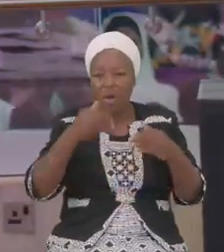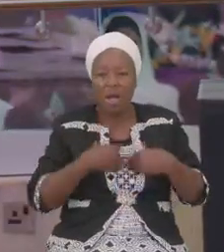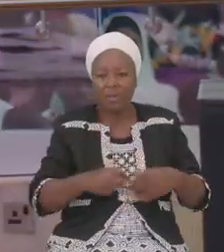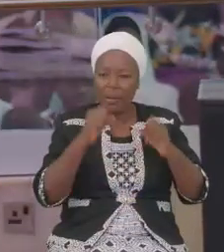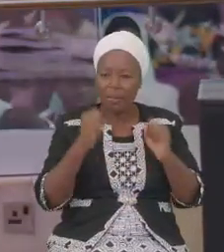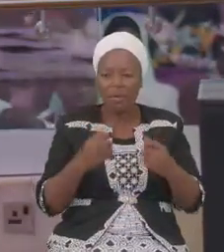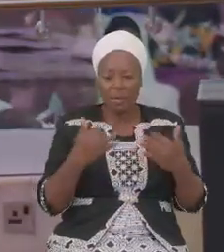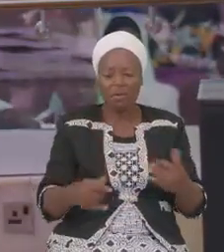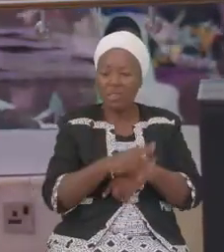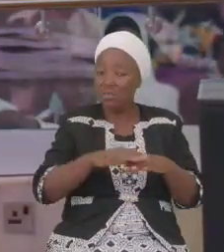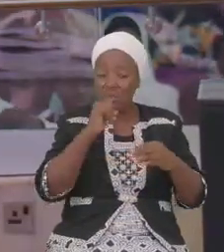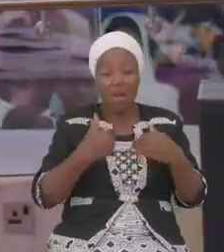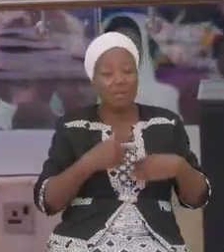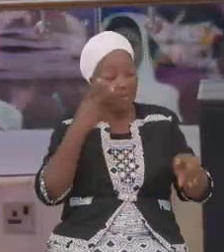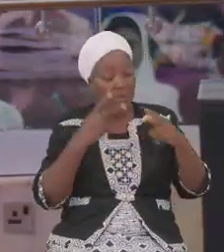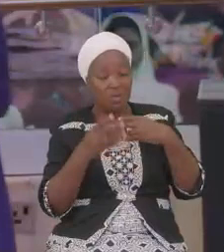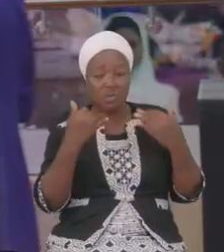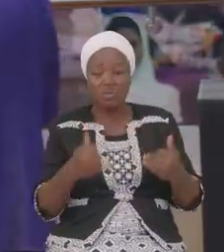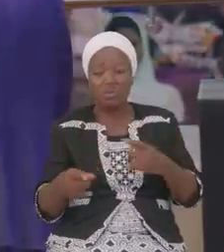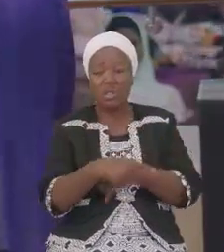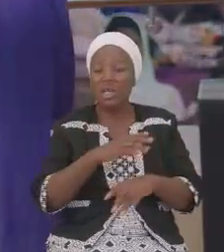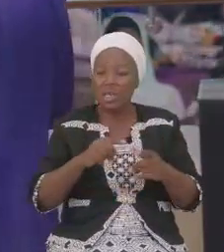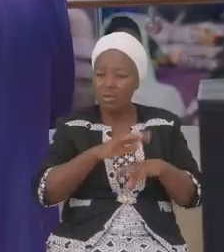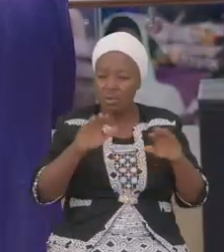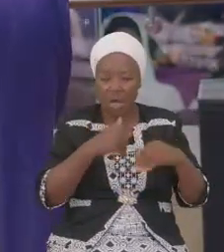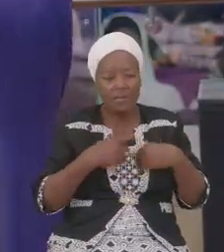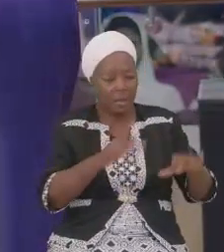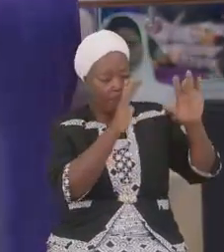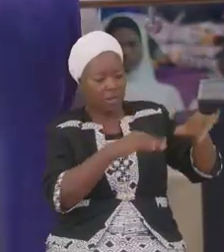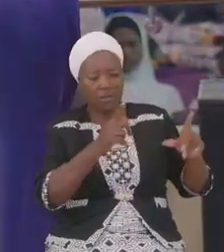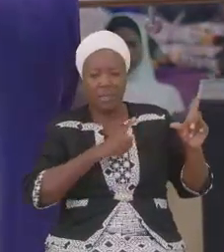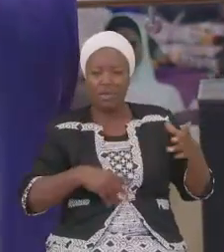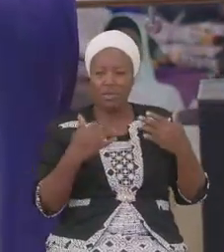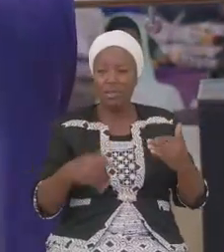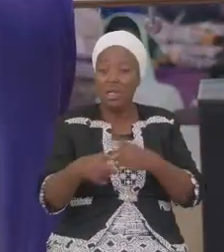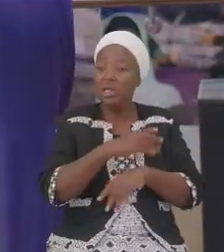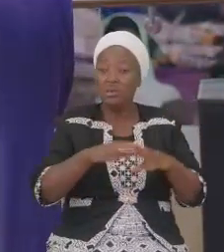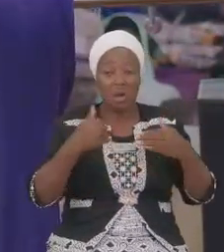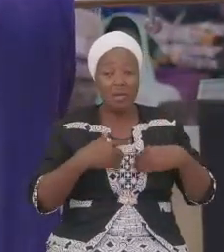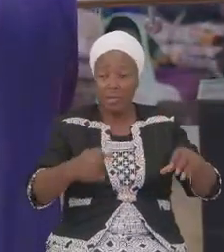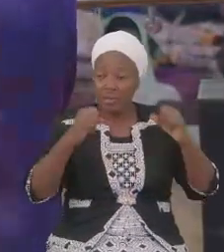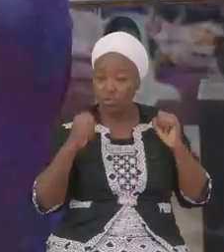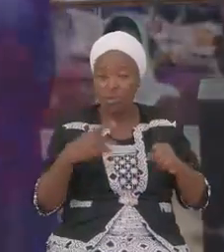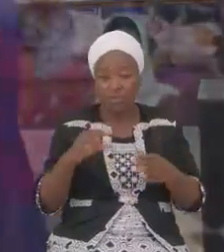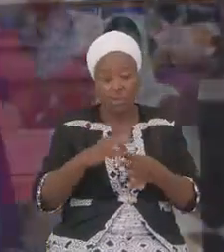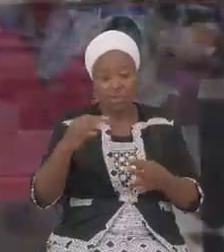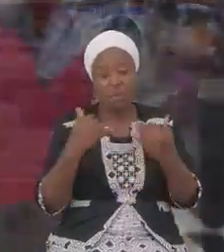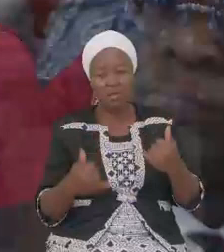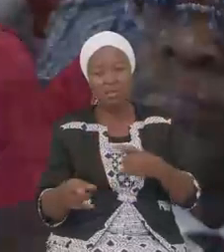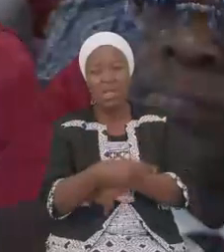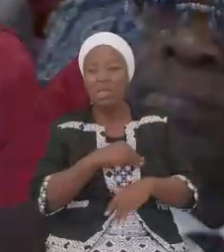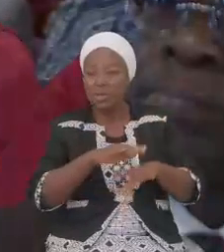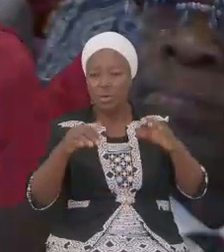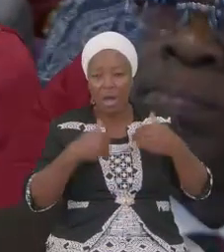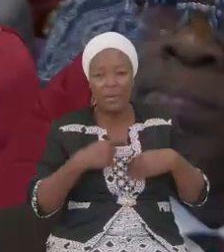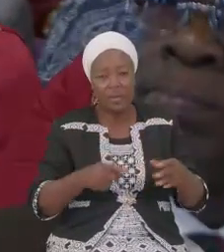not have the vision today. They do not have the passion of the Lord today. They do not have the strength of the Spirit today. They do not have